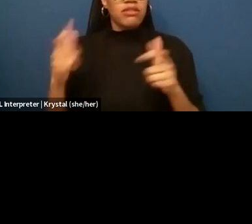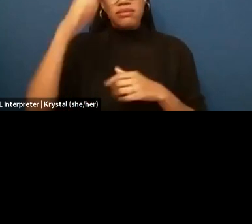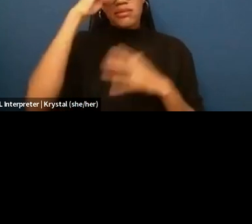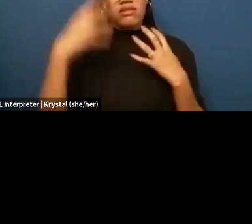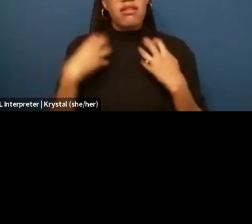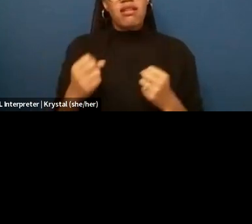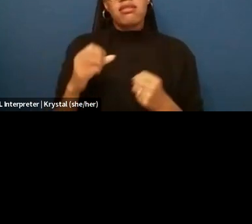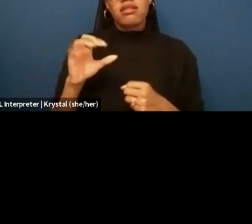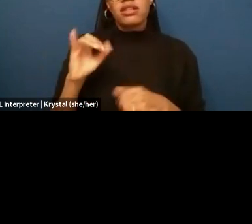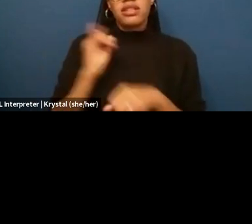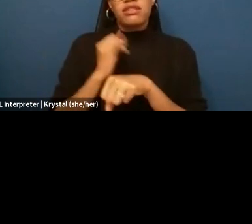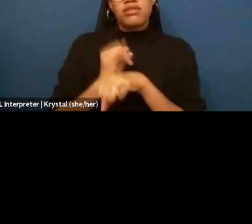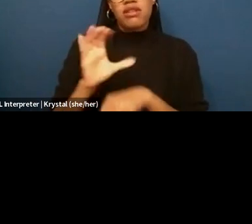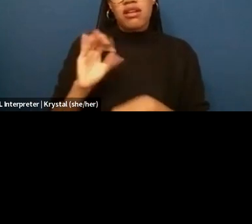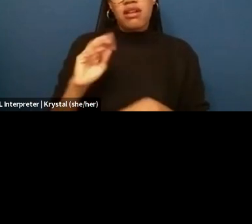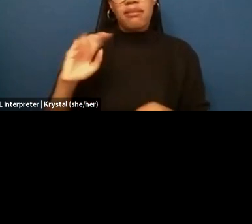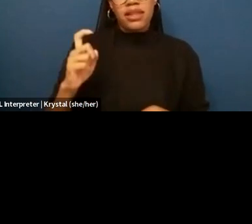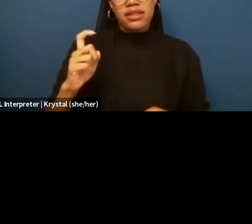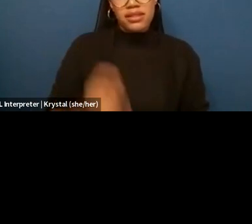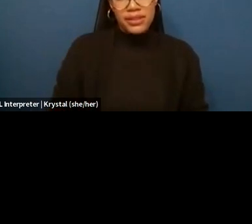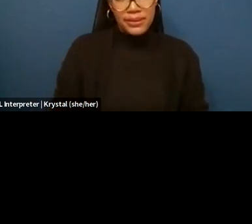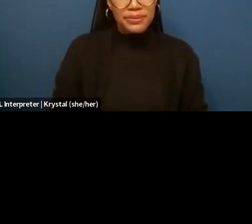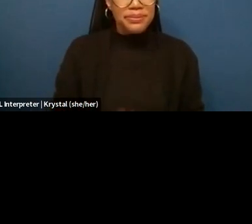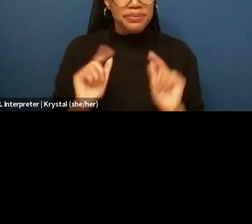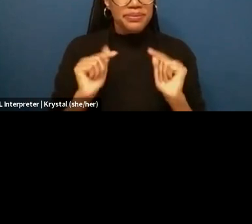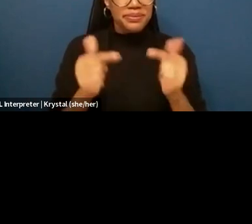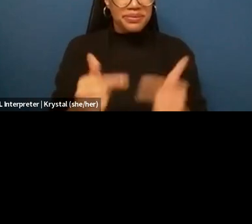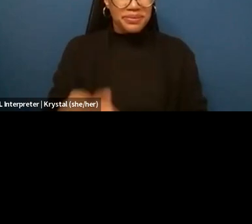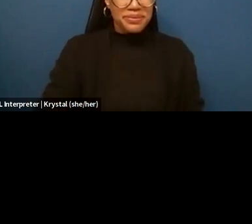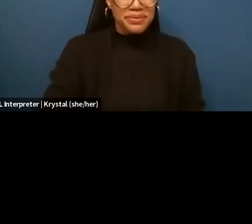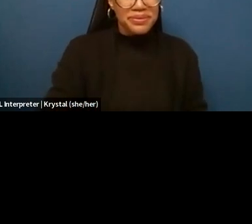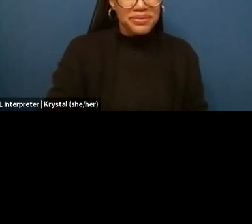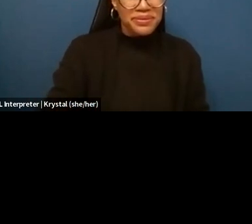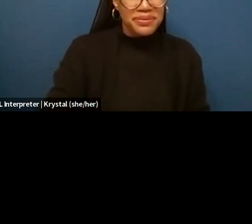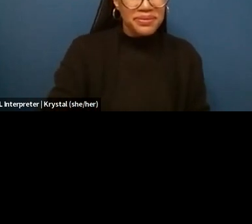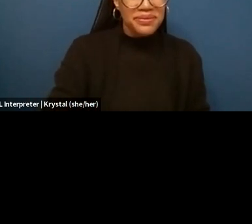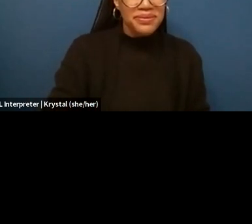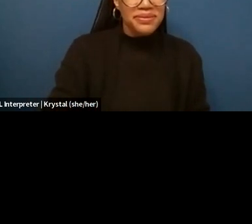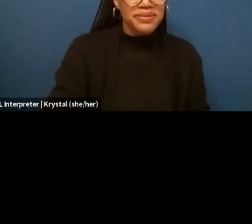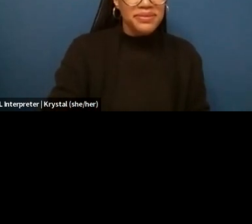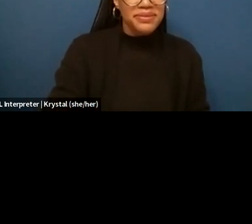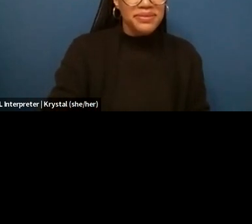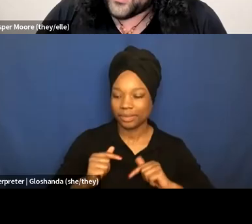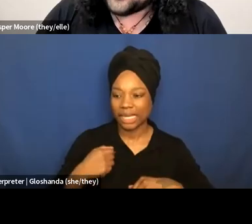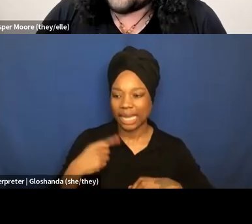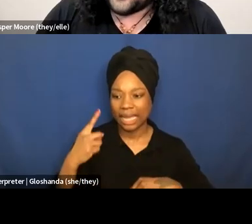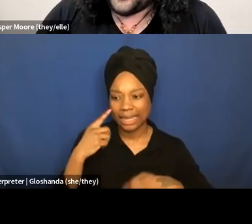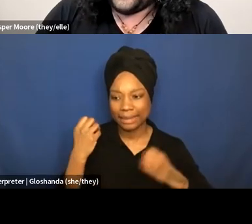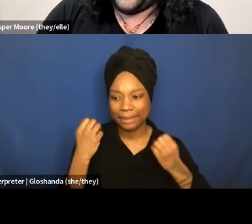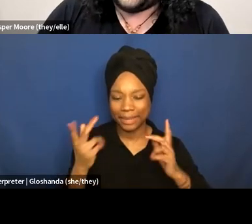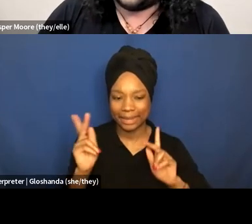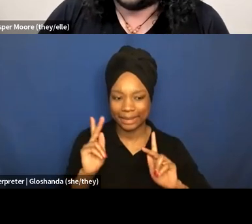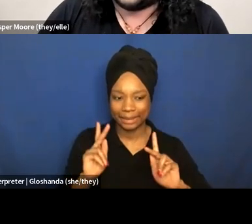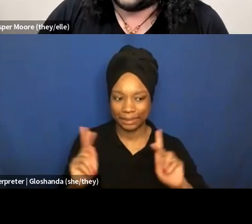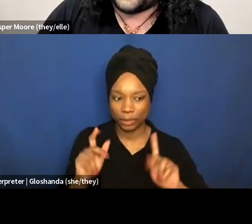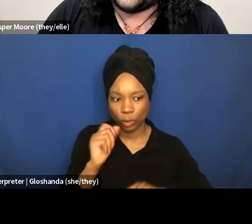industrial complex. And the way in which I think a lot of folks don't realize that we could talk about